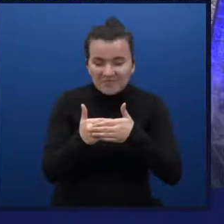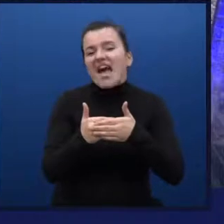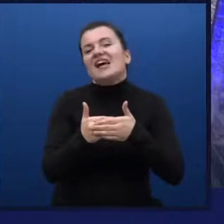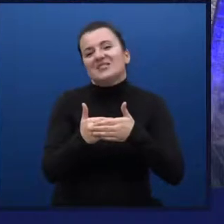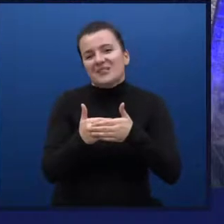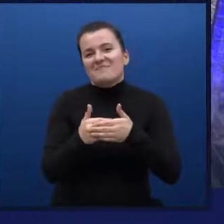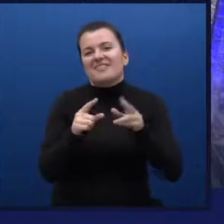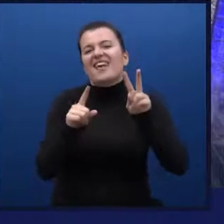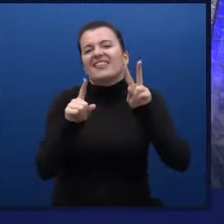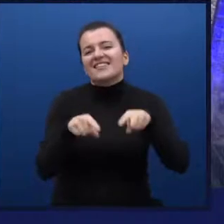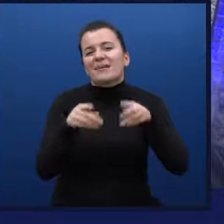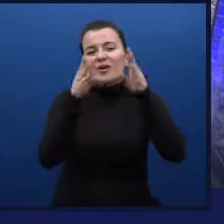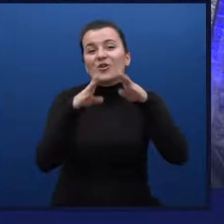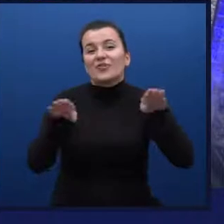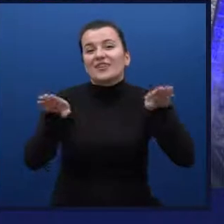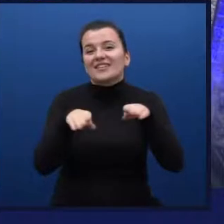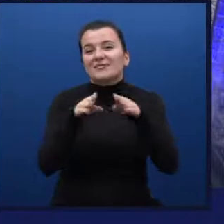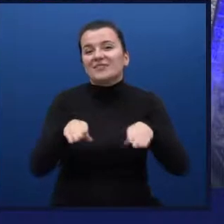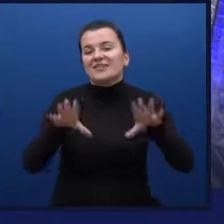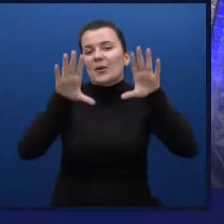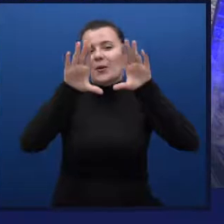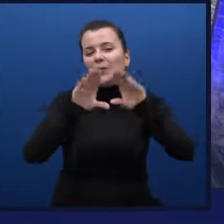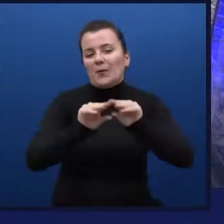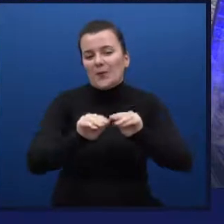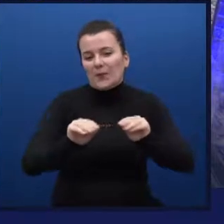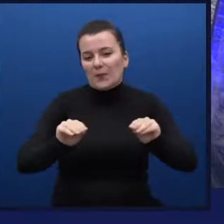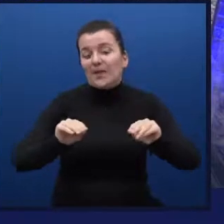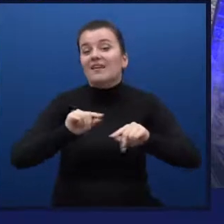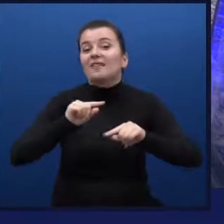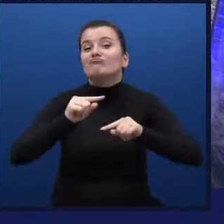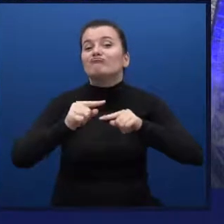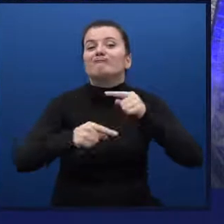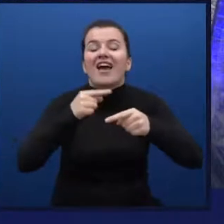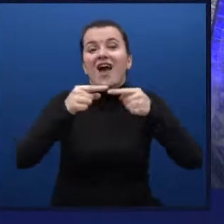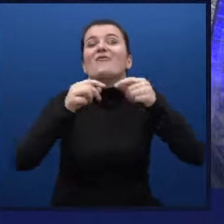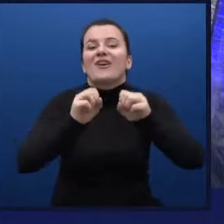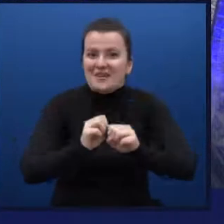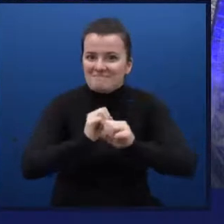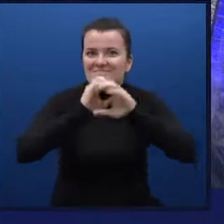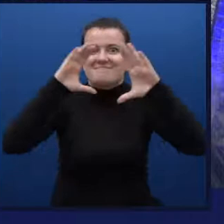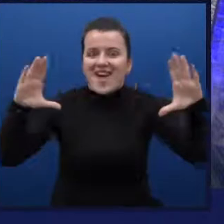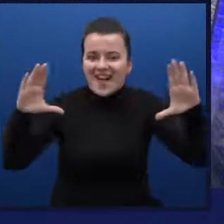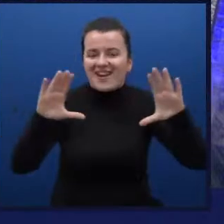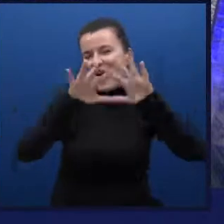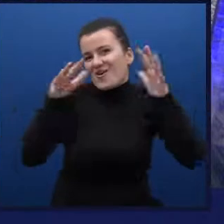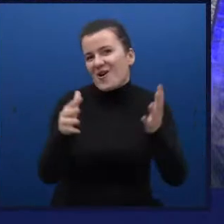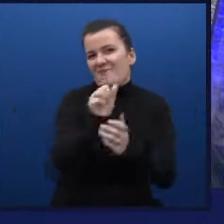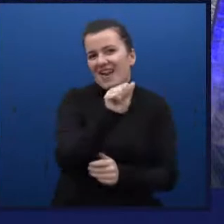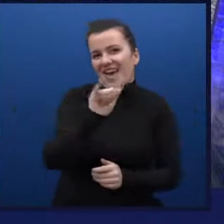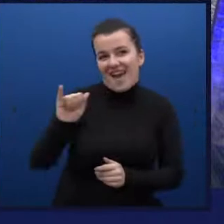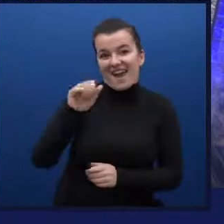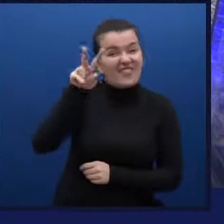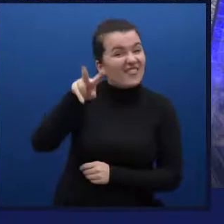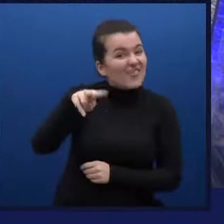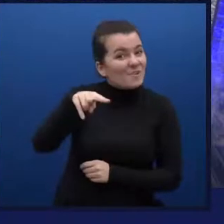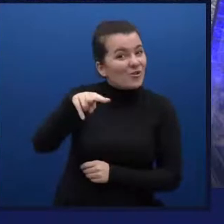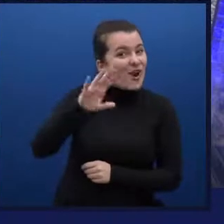possibly, but we'll be back. So we have Global AI bootcamps in January, February. People